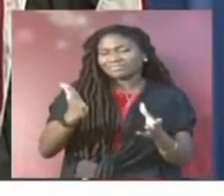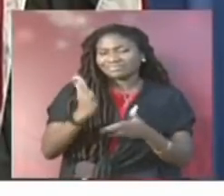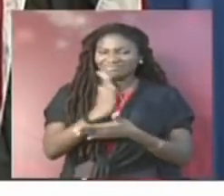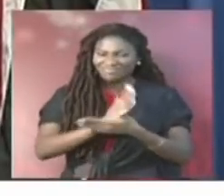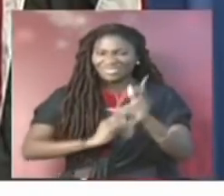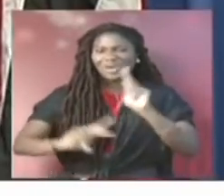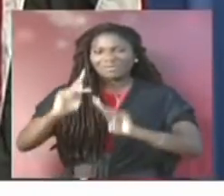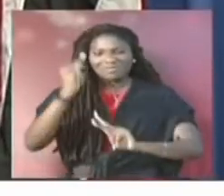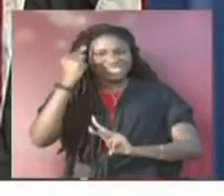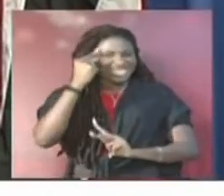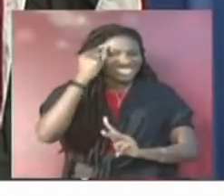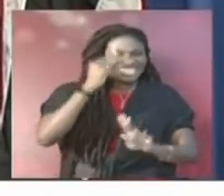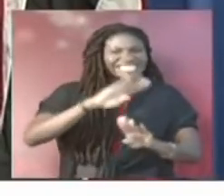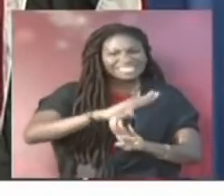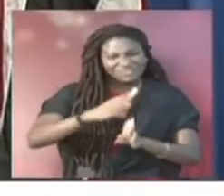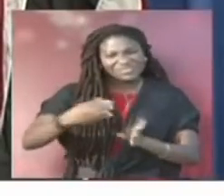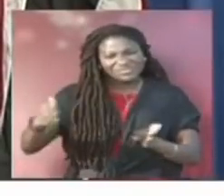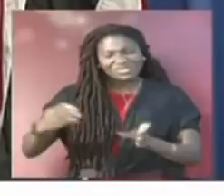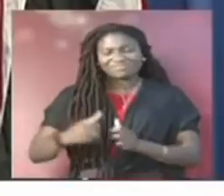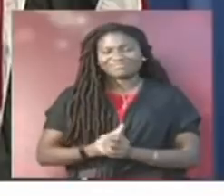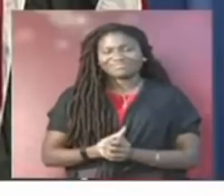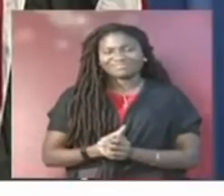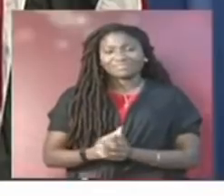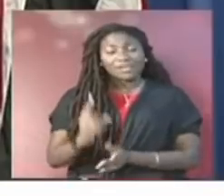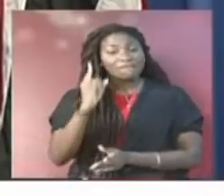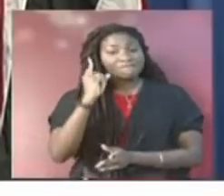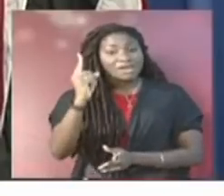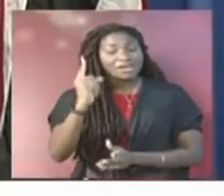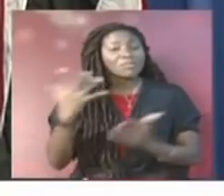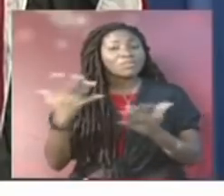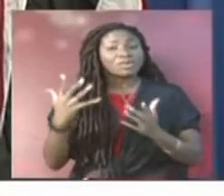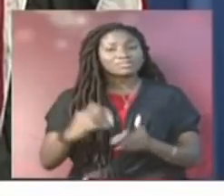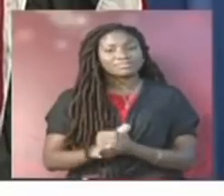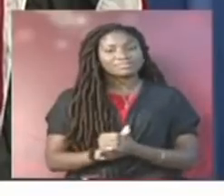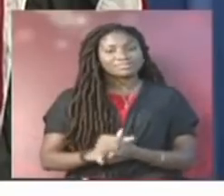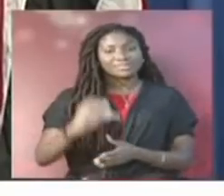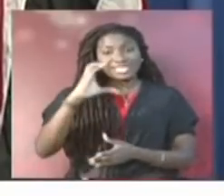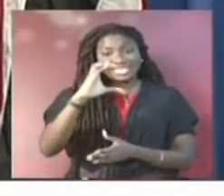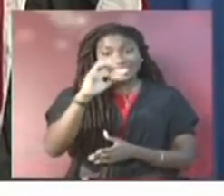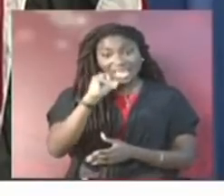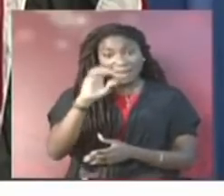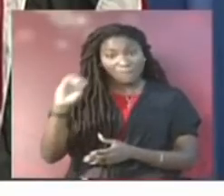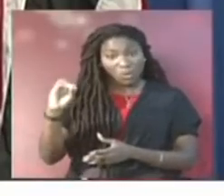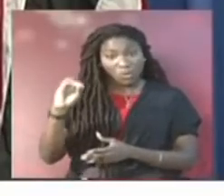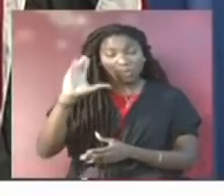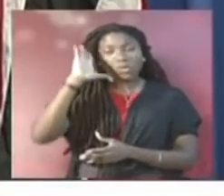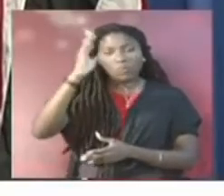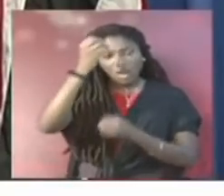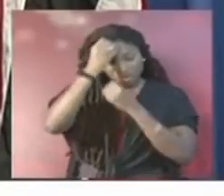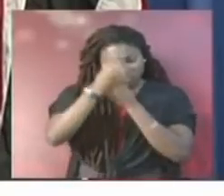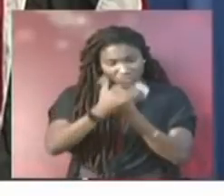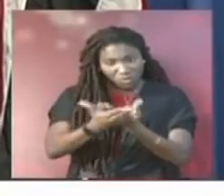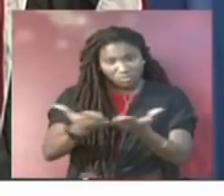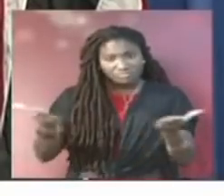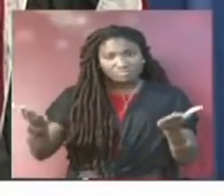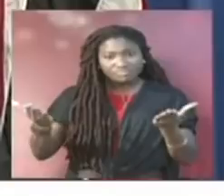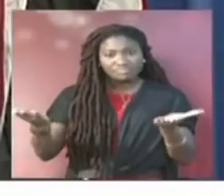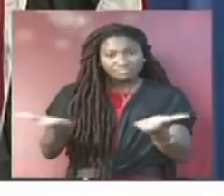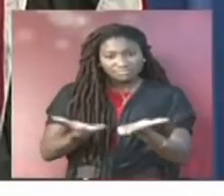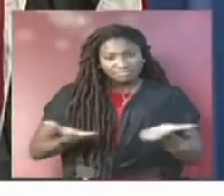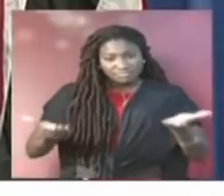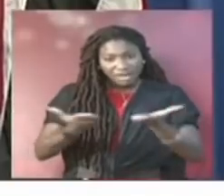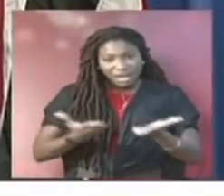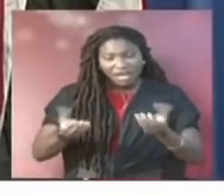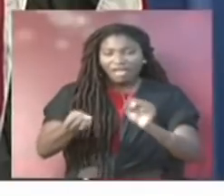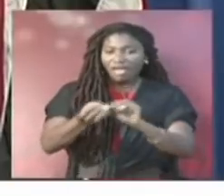and give us the data of our situation and the analyses that flow